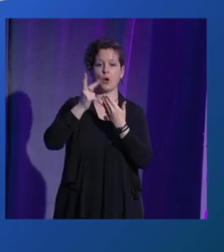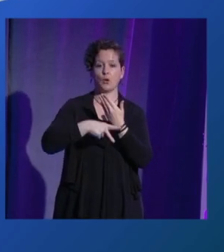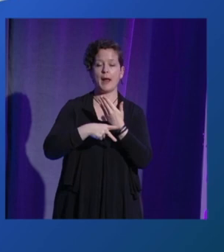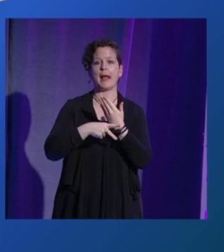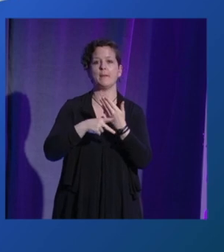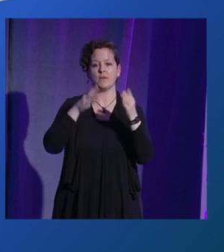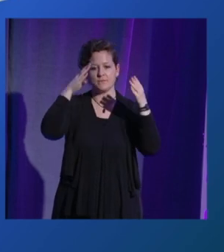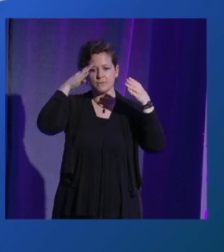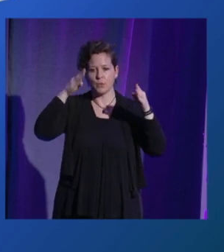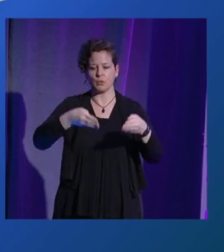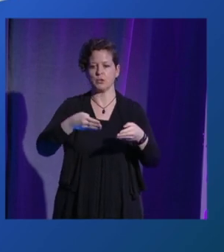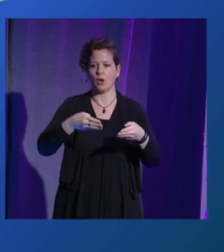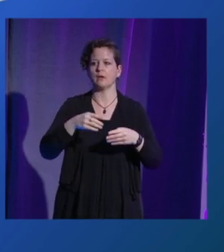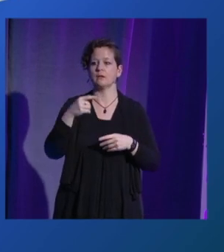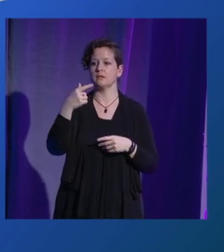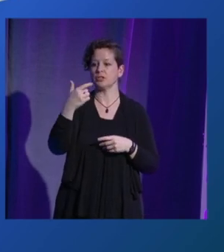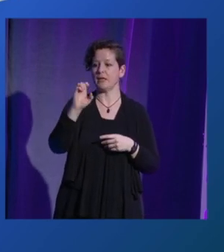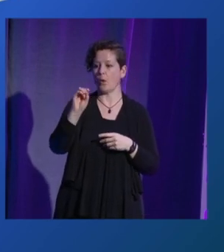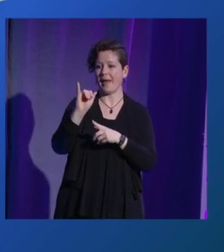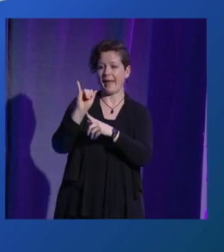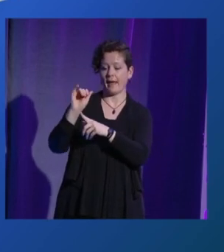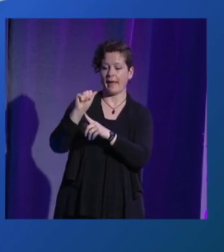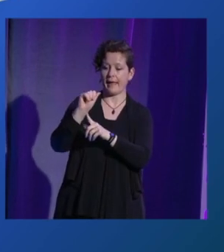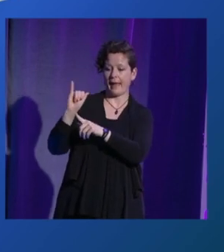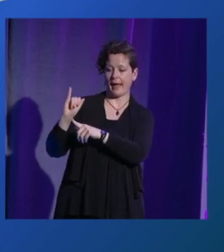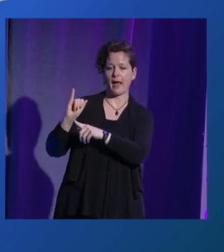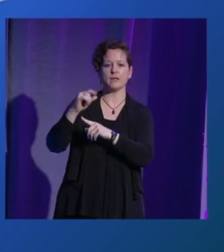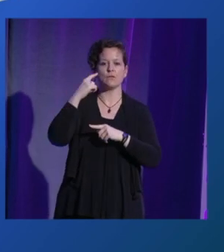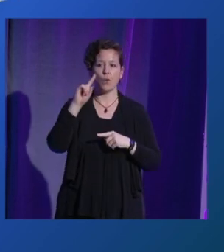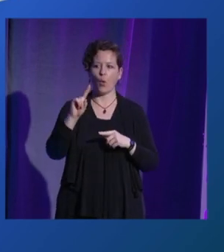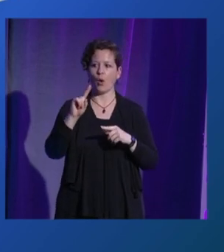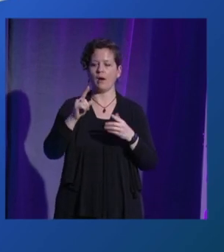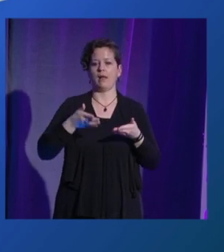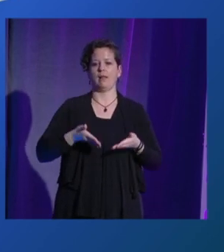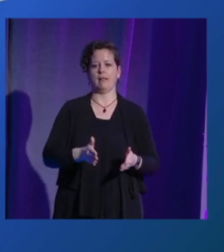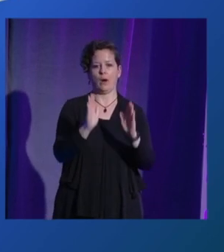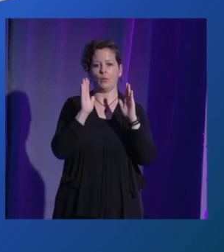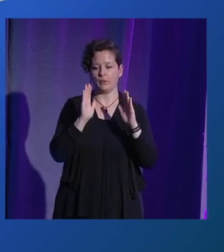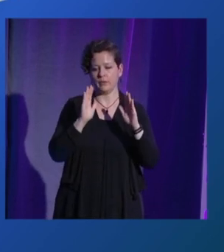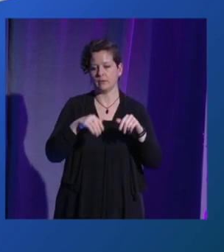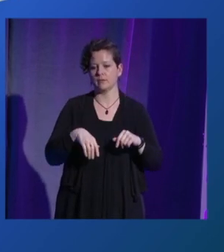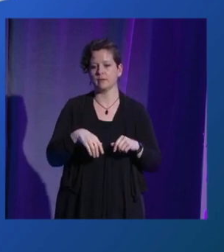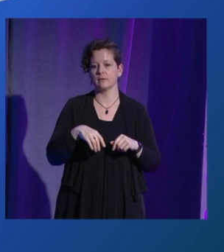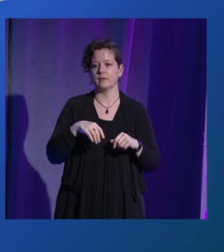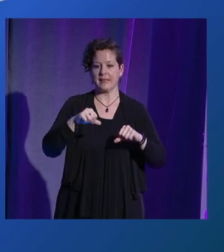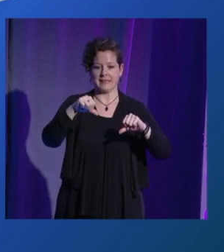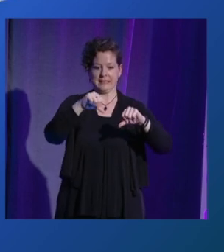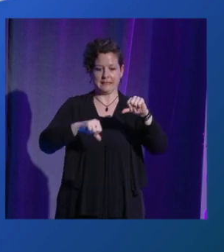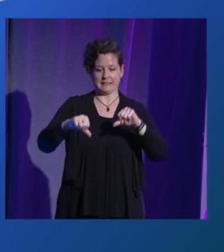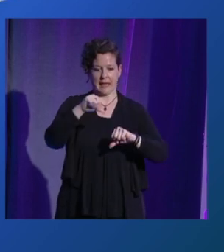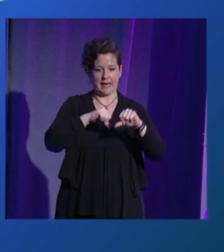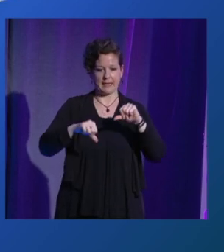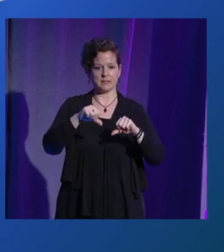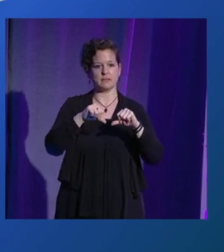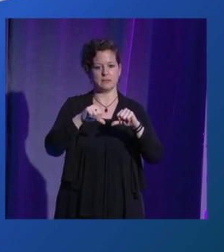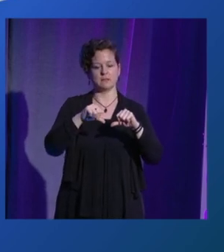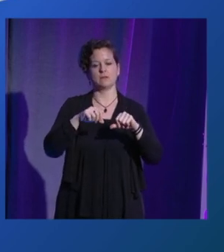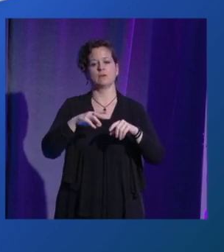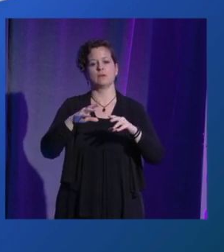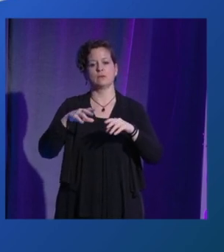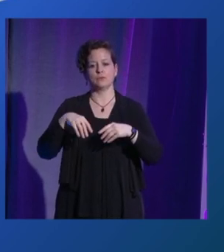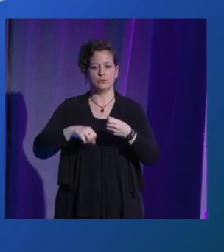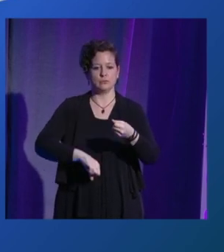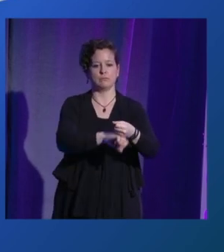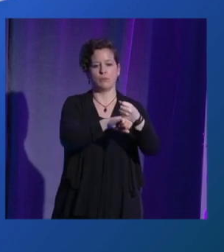essentially the role of goai is where we can enable the activation of that science for far Farmers to enroll in